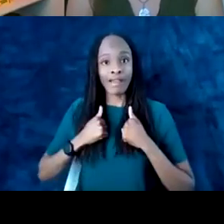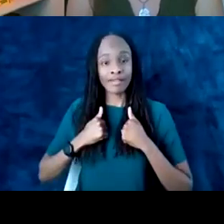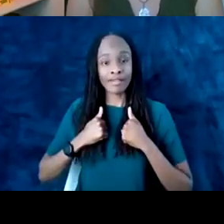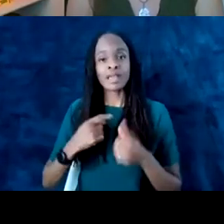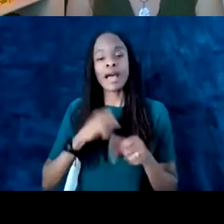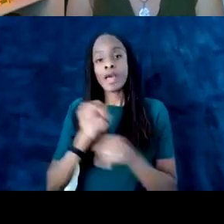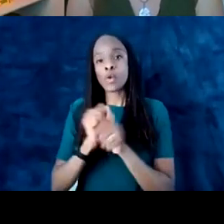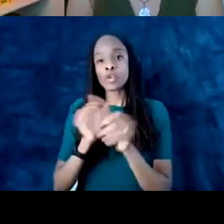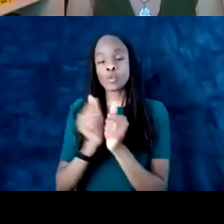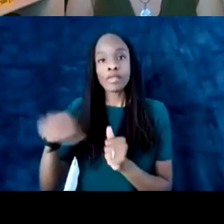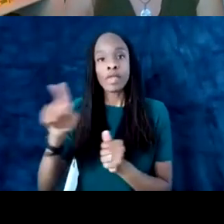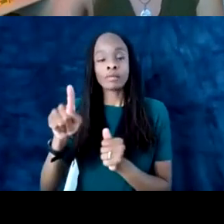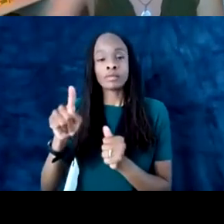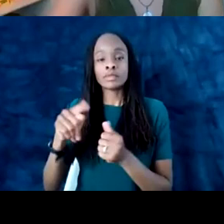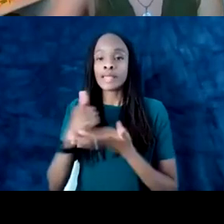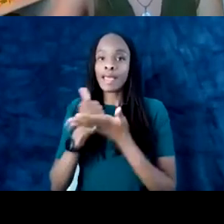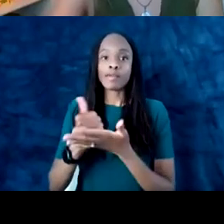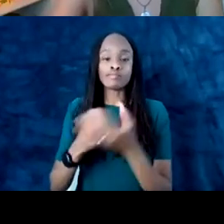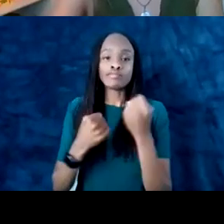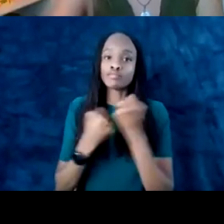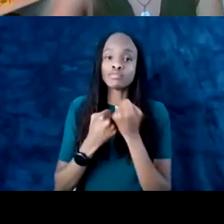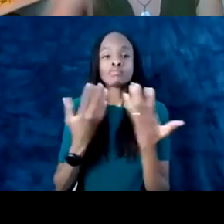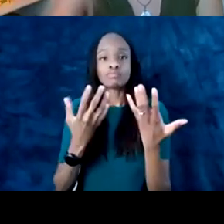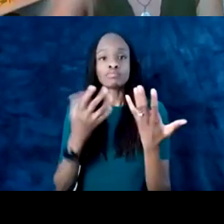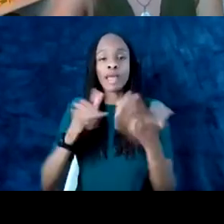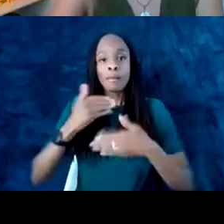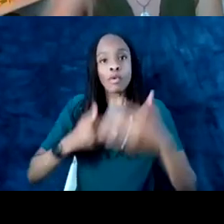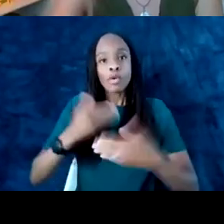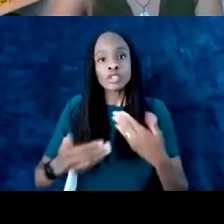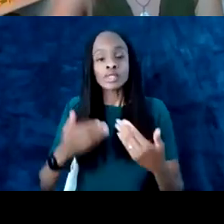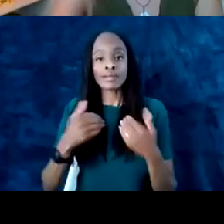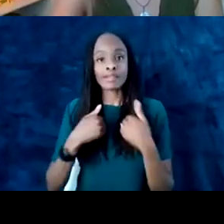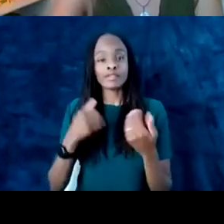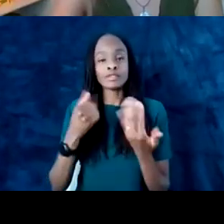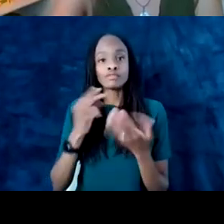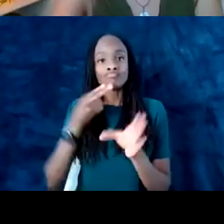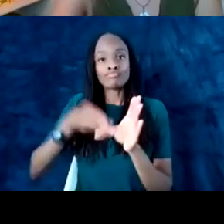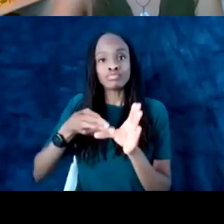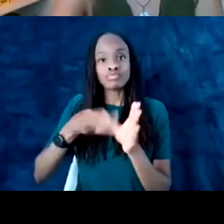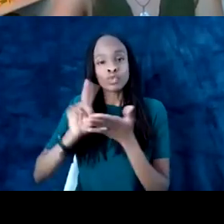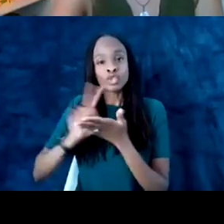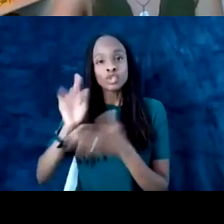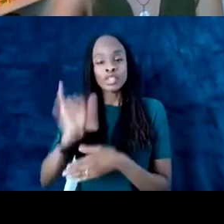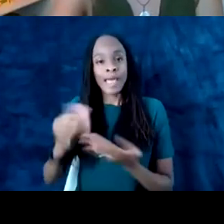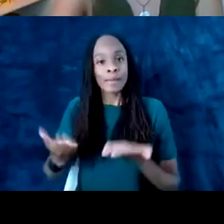them to help facilitate a process that supports participatory research, that brings that kind of